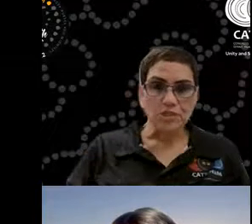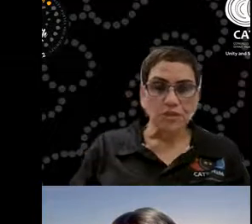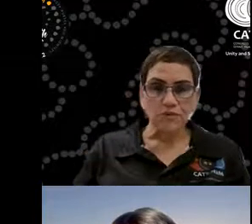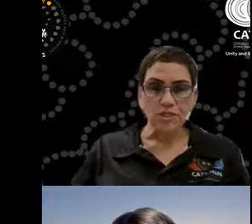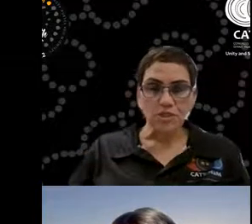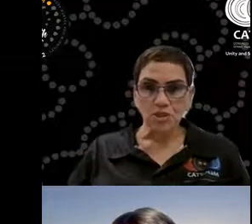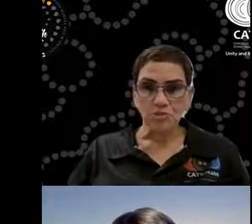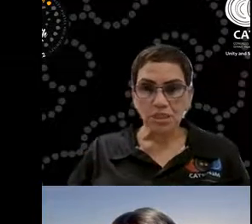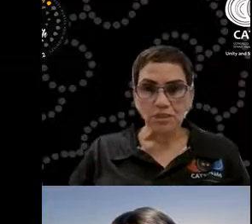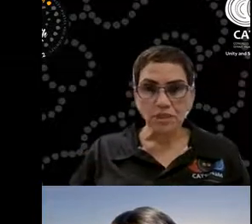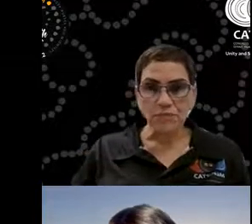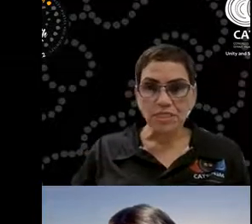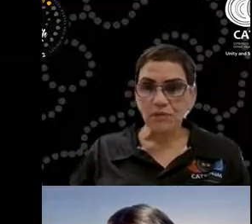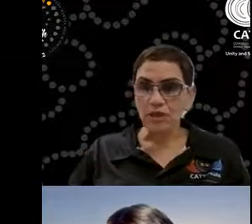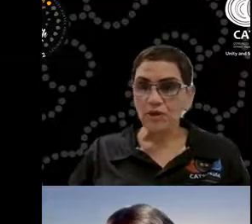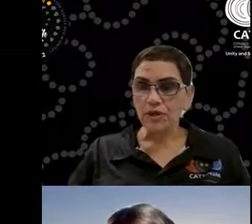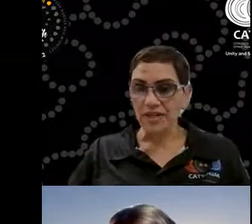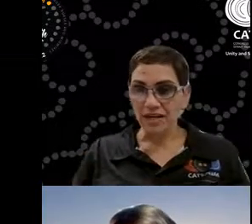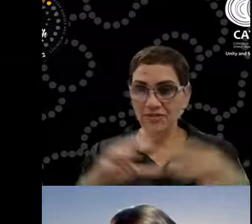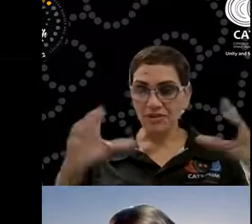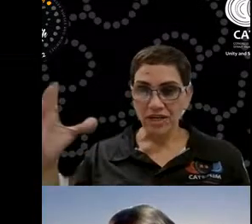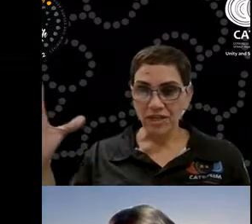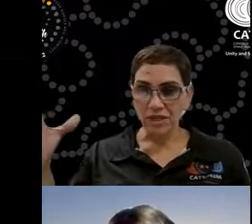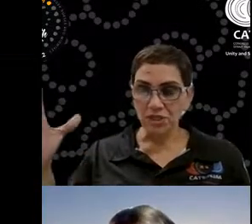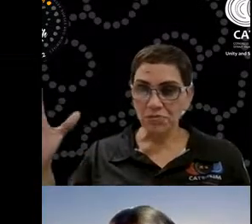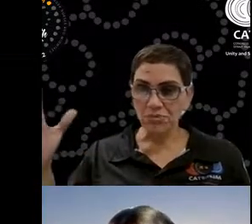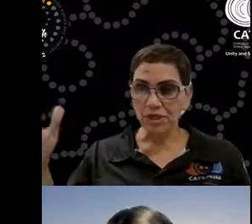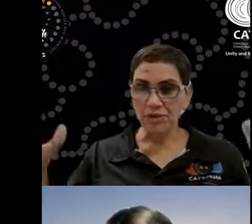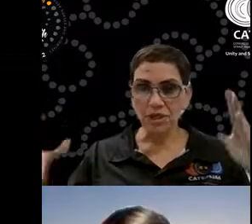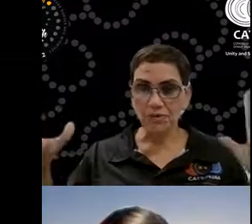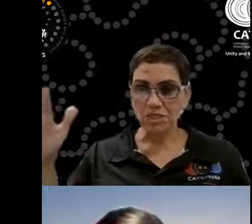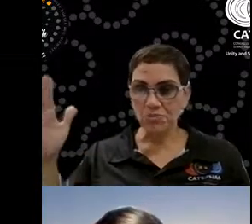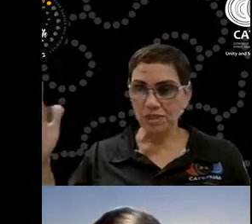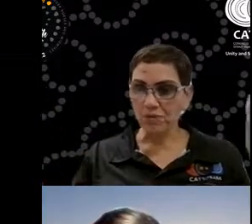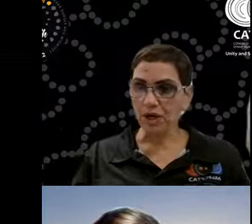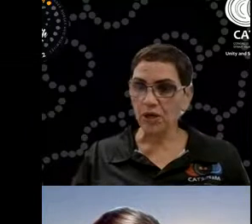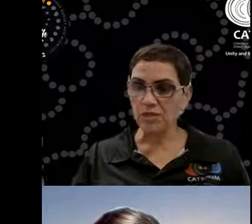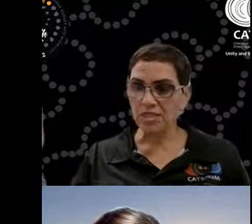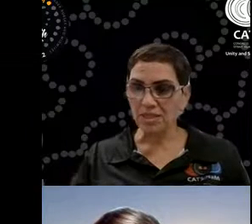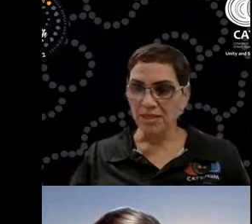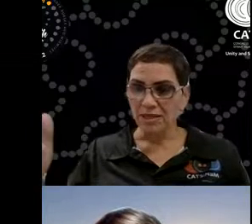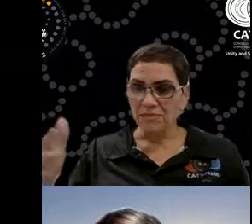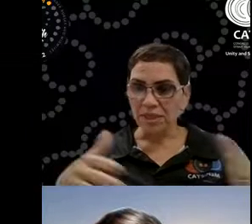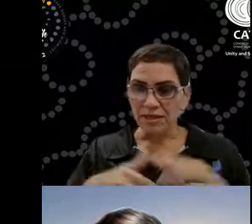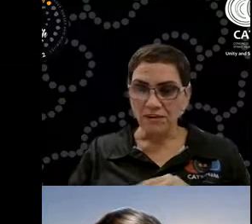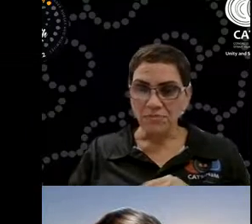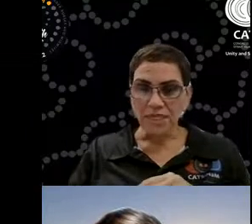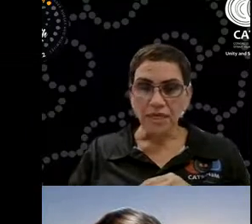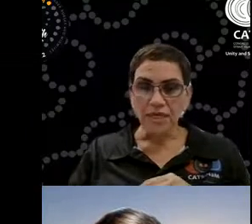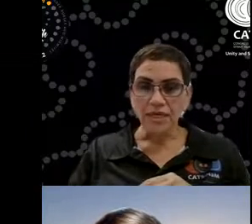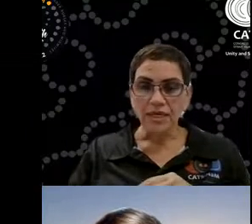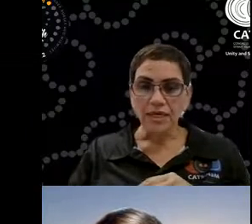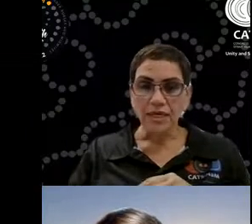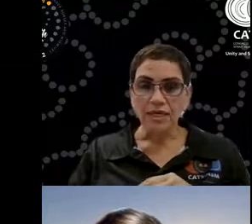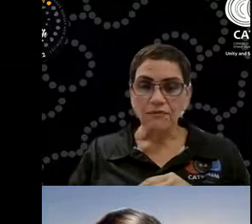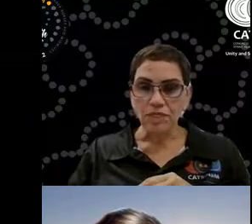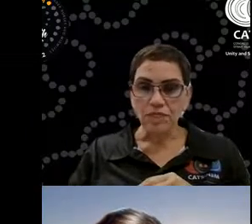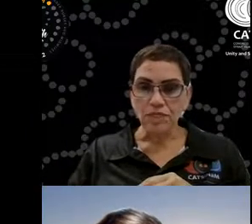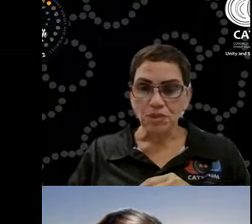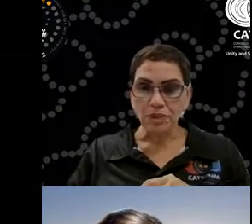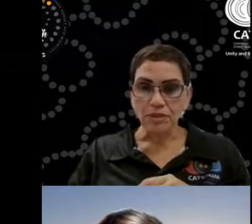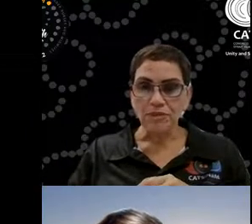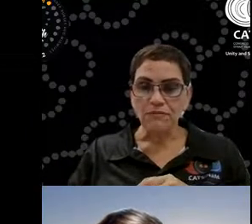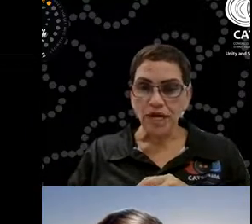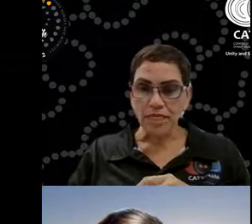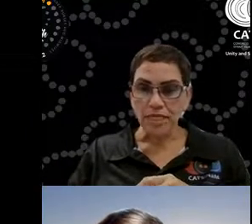Excitingly for me, because it's my research program, is that we not only have an evaluation program that's pre and post, but I've been leading